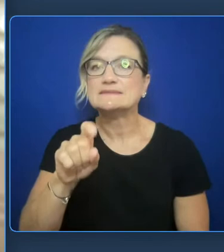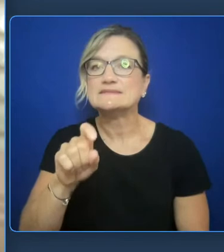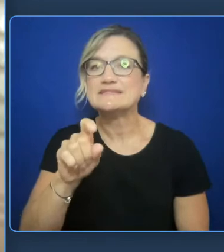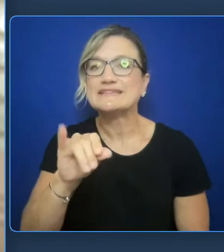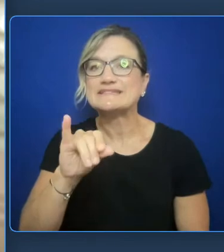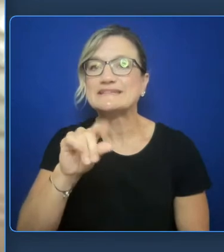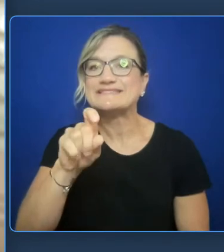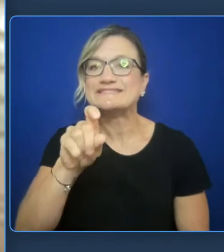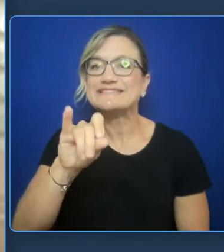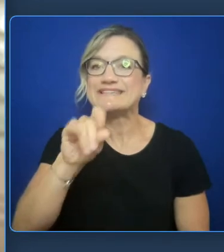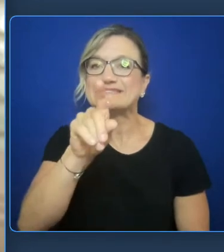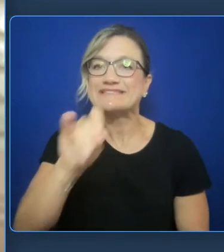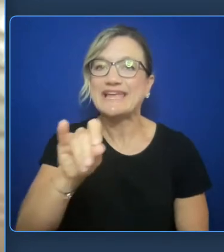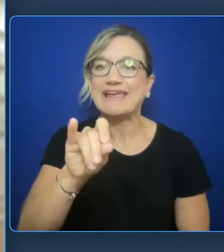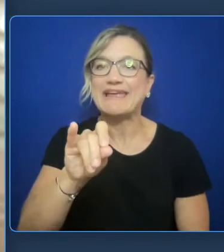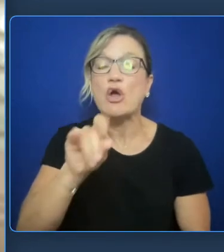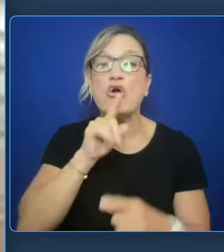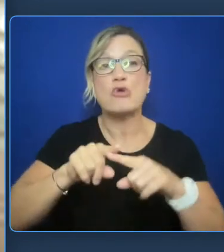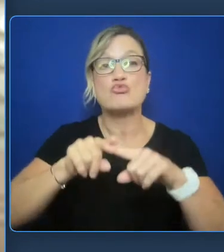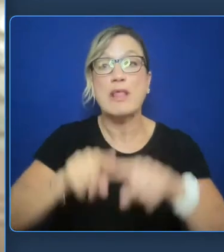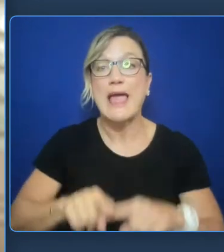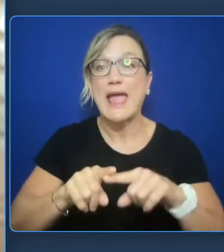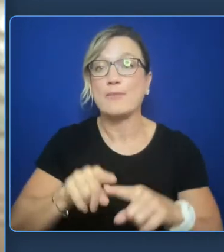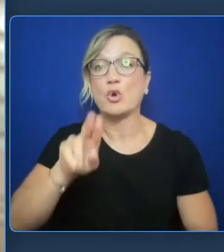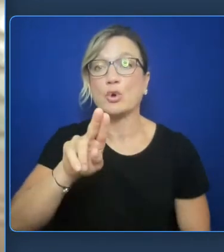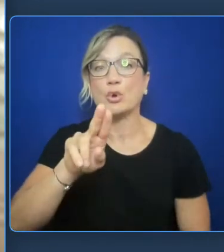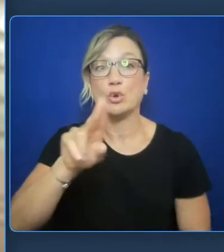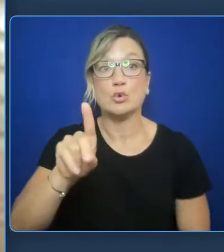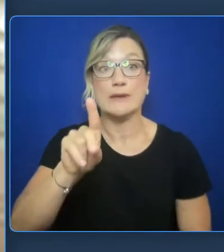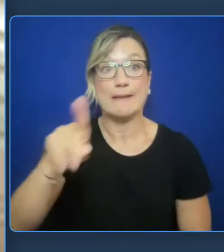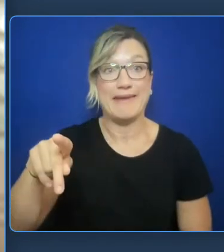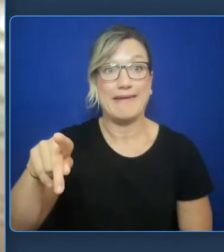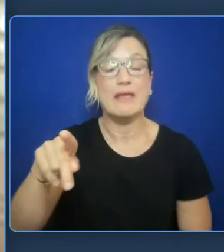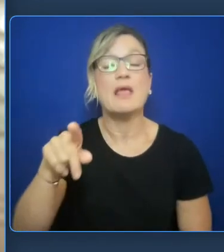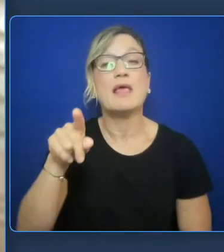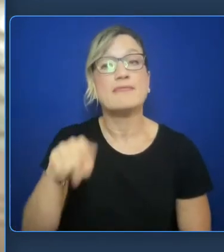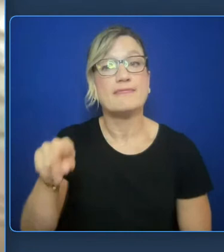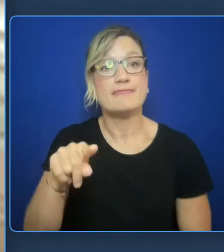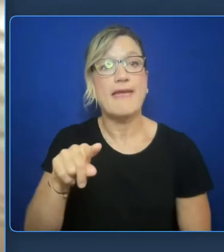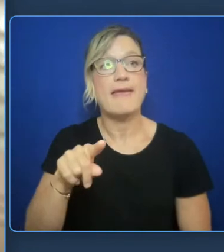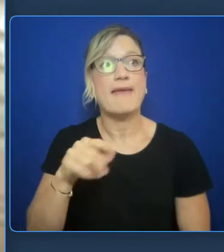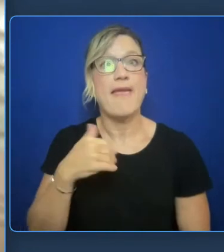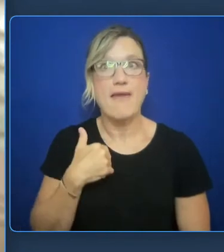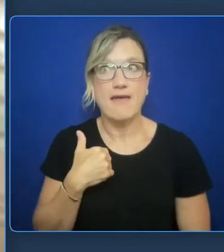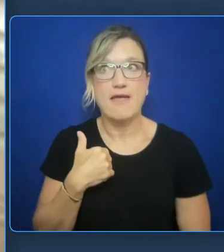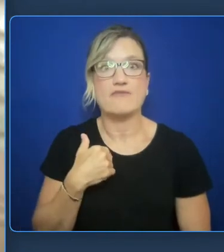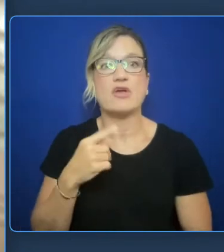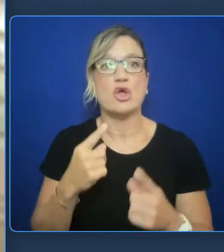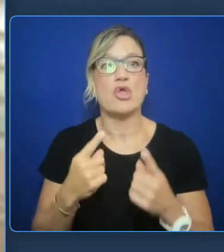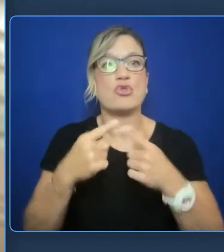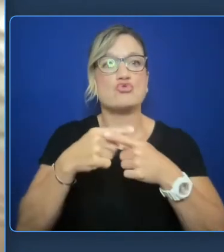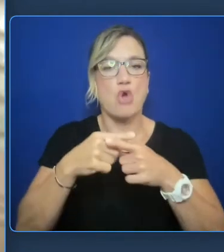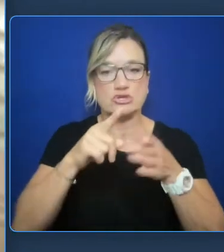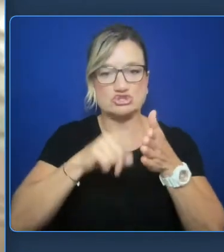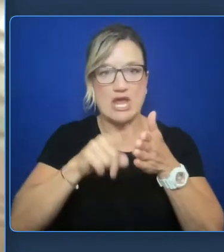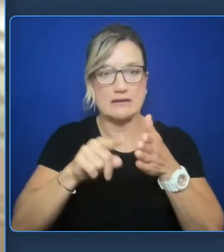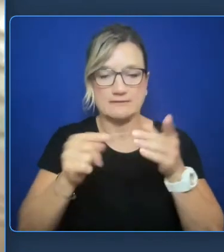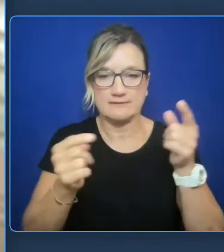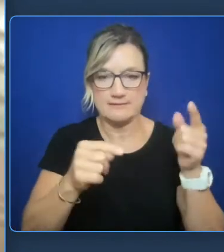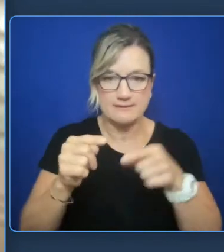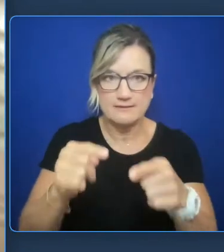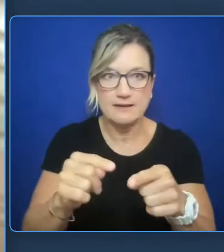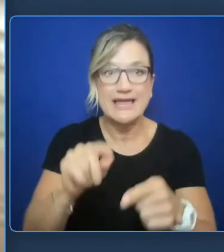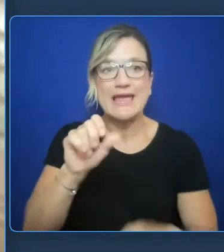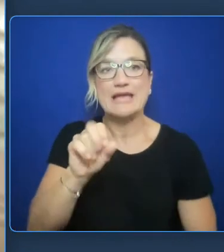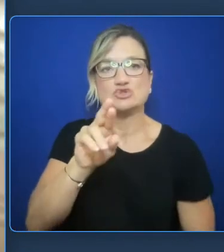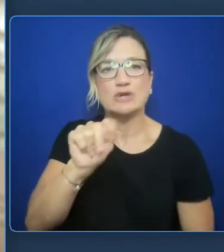what we call reliable UDP. So they are able to, they have the cross checks. Now the problem with